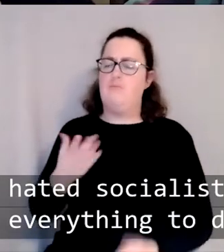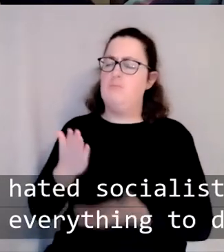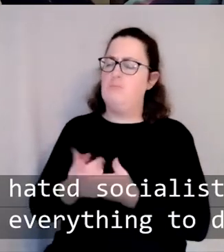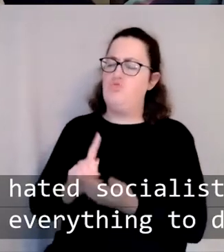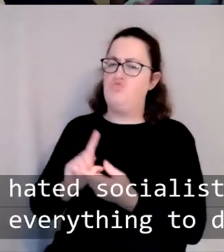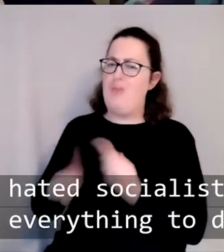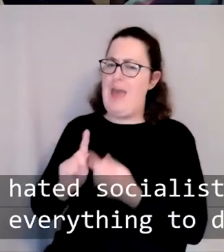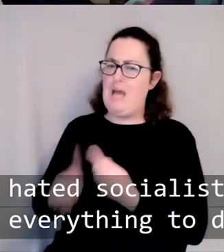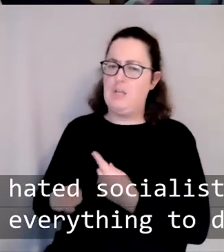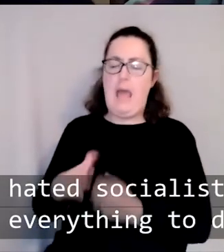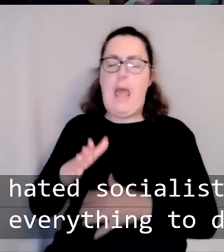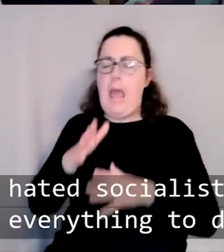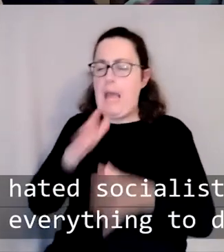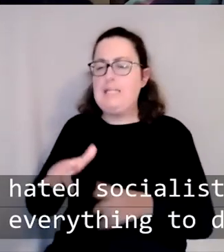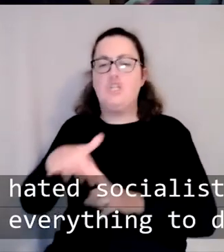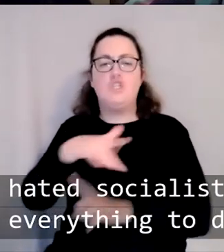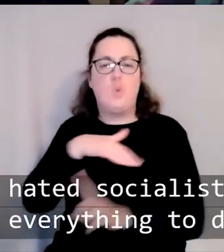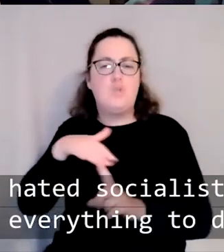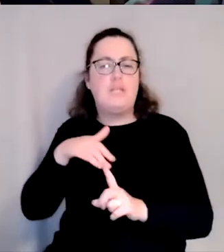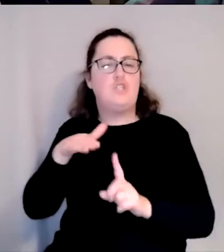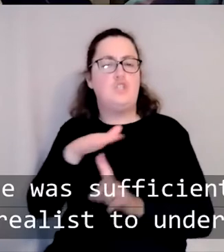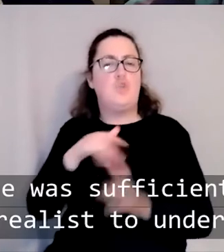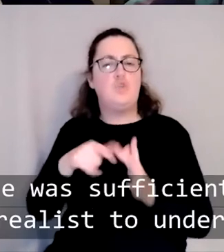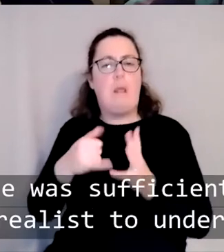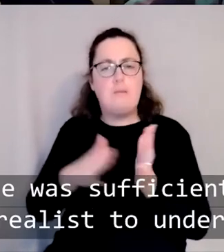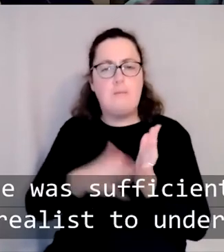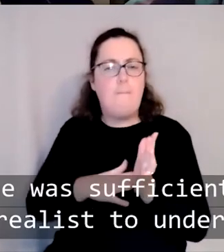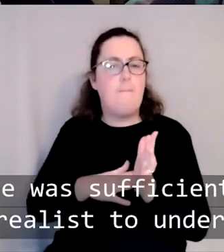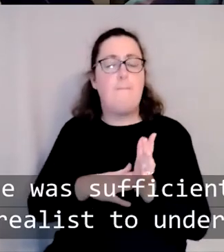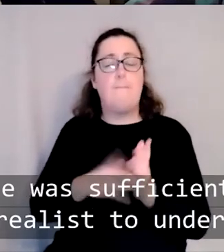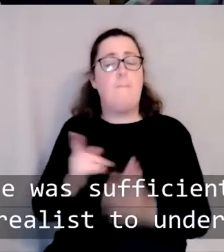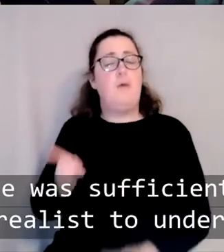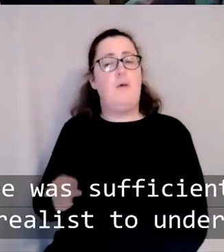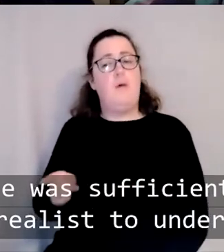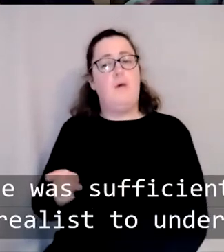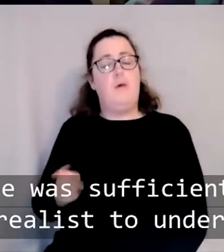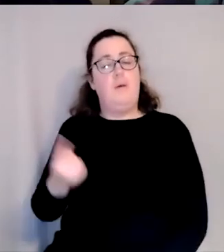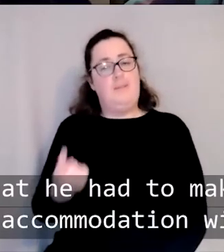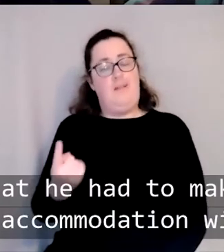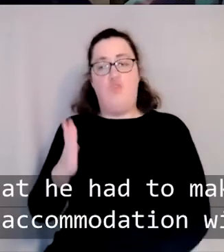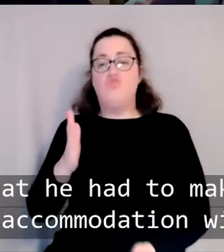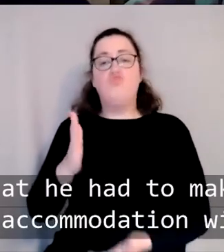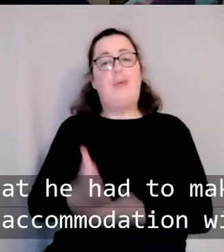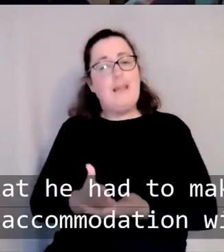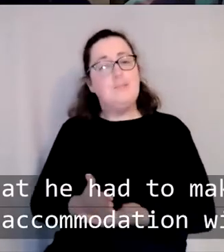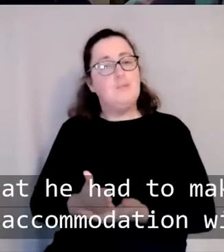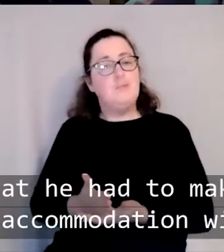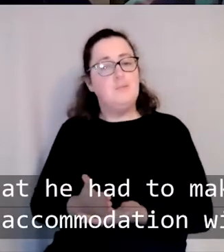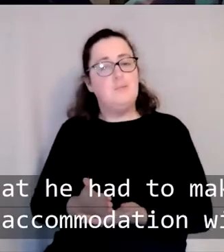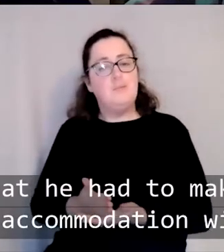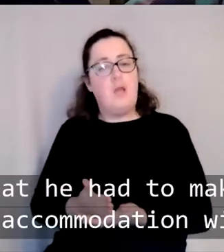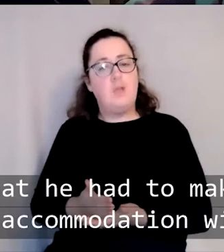hated socialism, everything to do with it. He was a sufficient of a realist to understand that he had to make